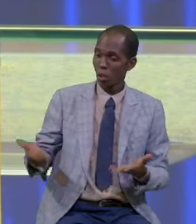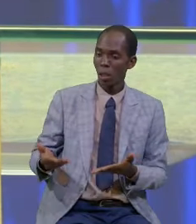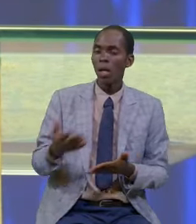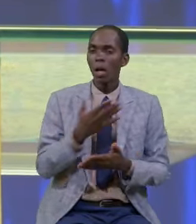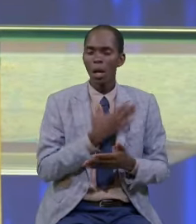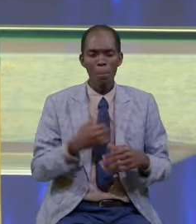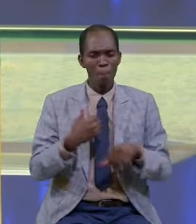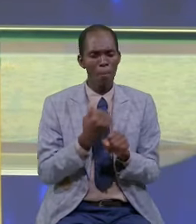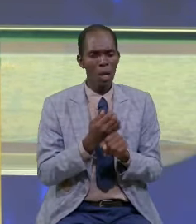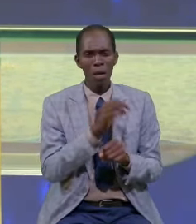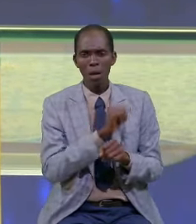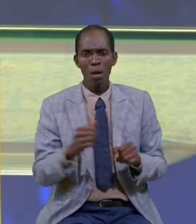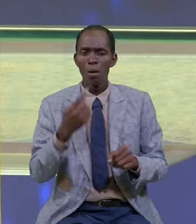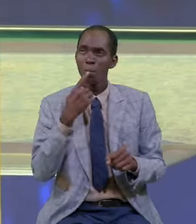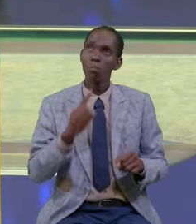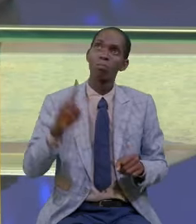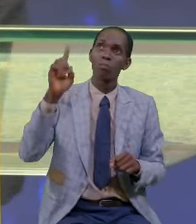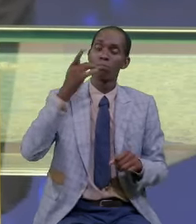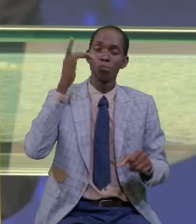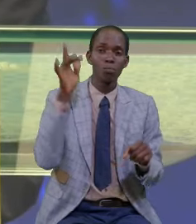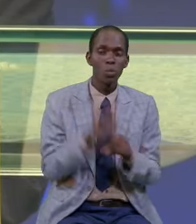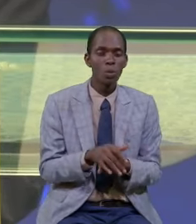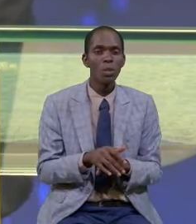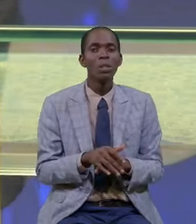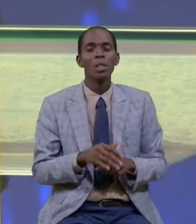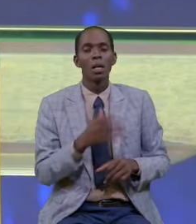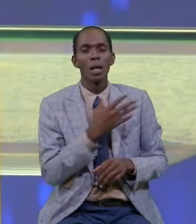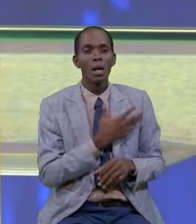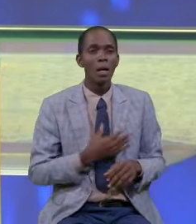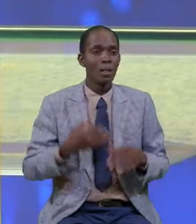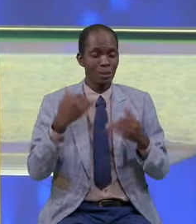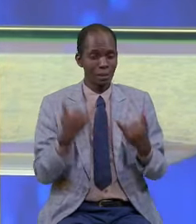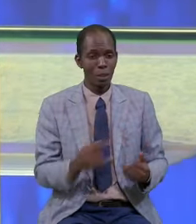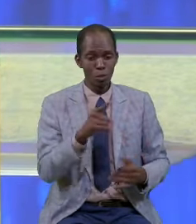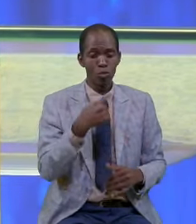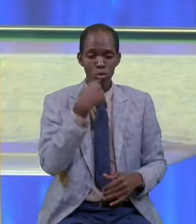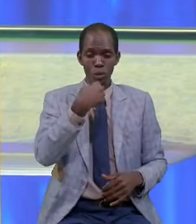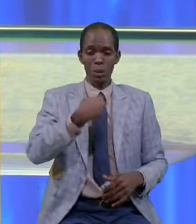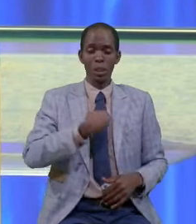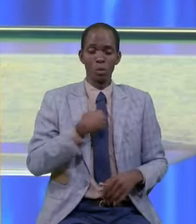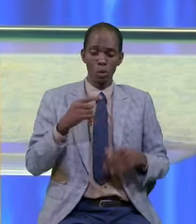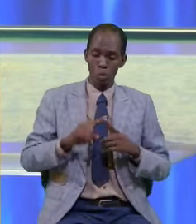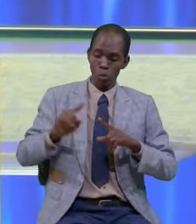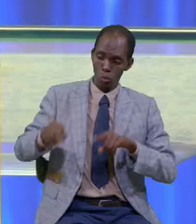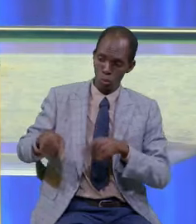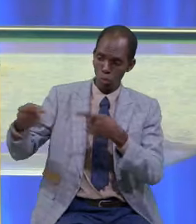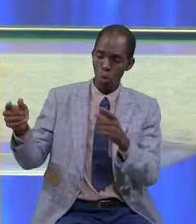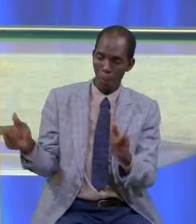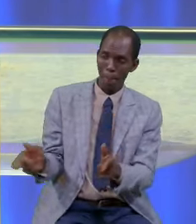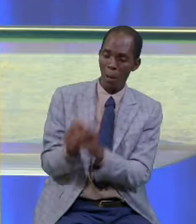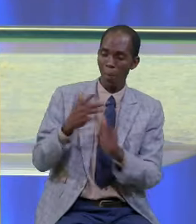nation that they found the not and now thou sayest go tell thy Lord behold